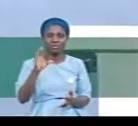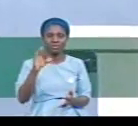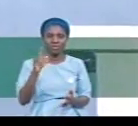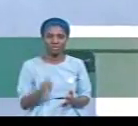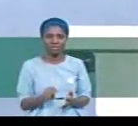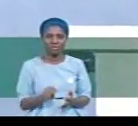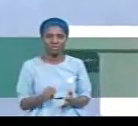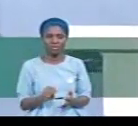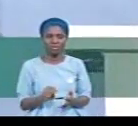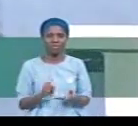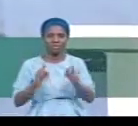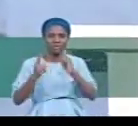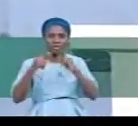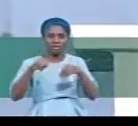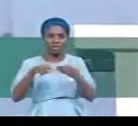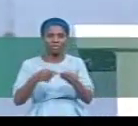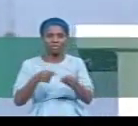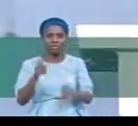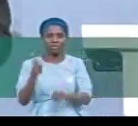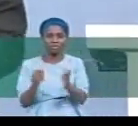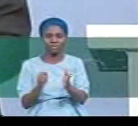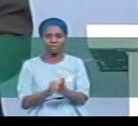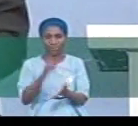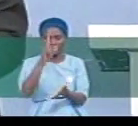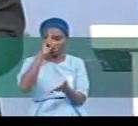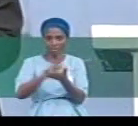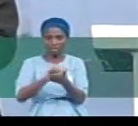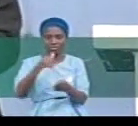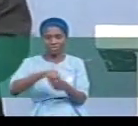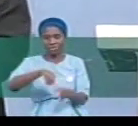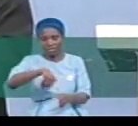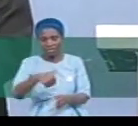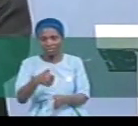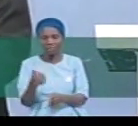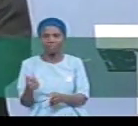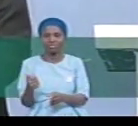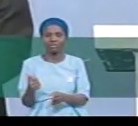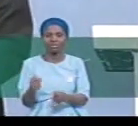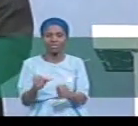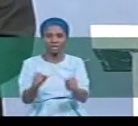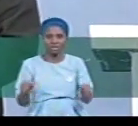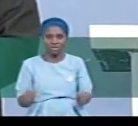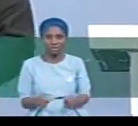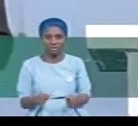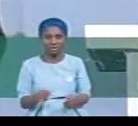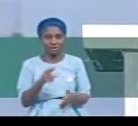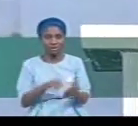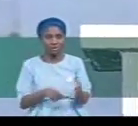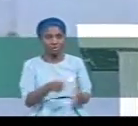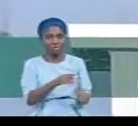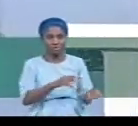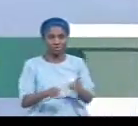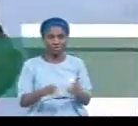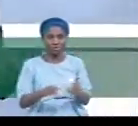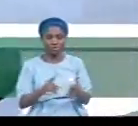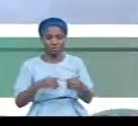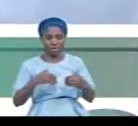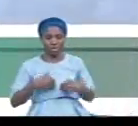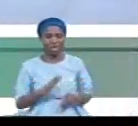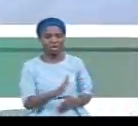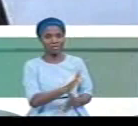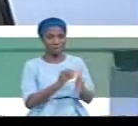believe in another leader. What they do to have their own purpose and their own pursuit.